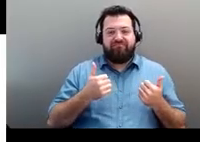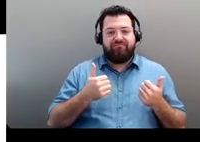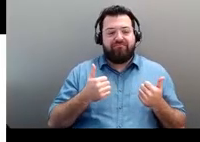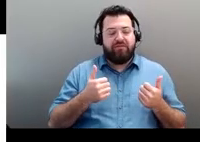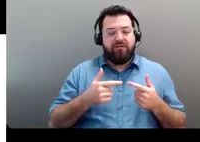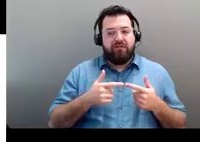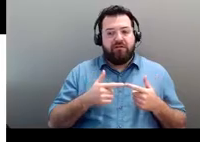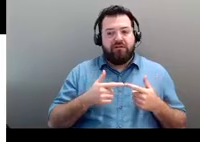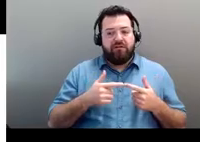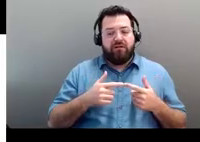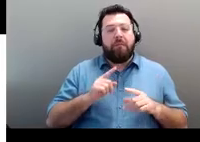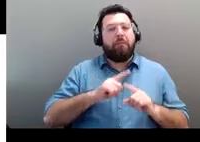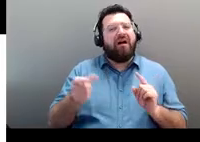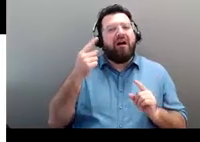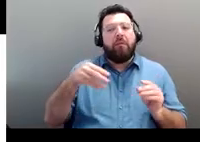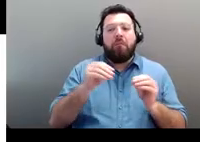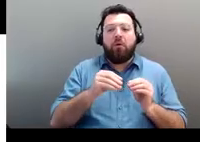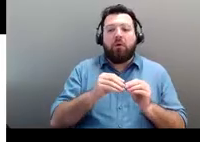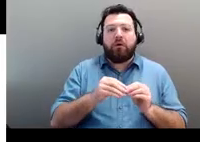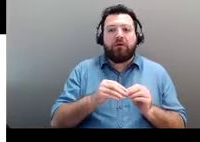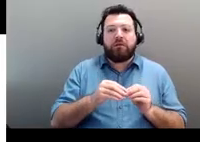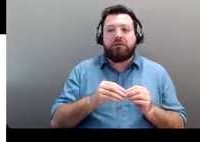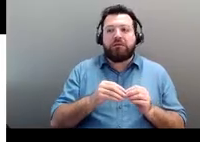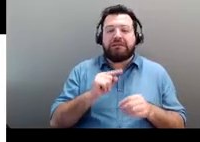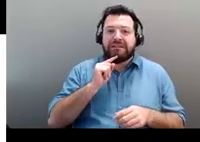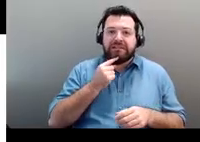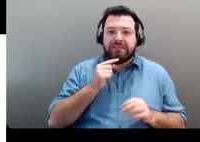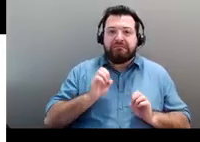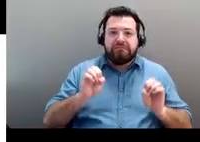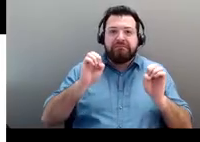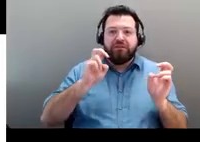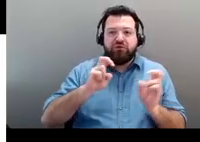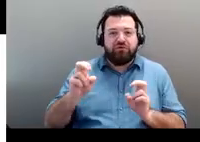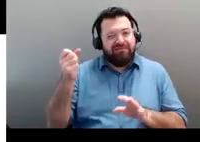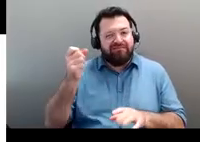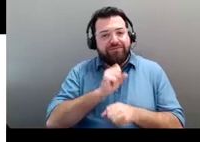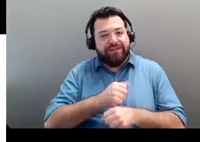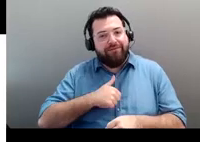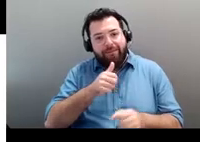a more immediate issue, especially, and I wasn't planning on talking about this